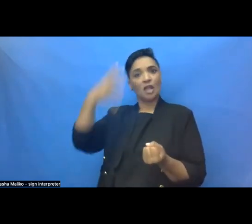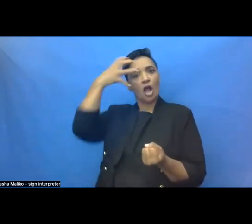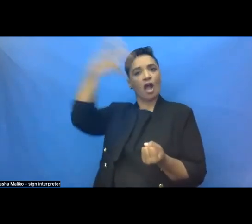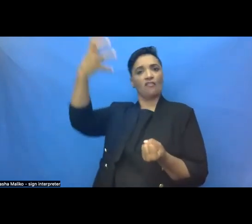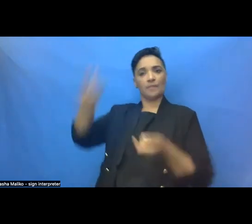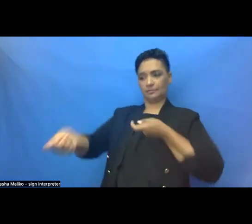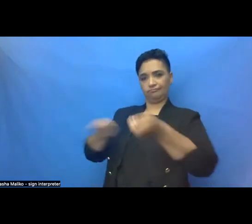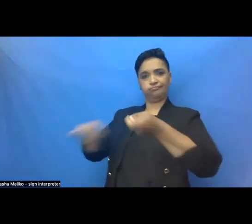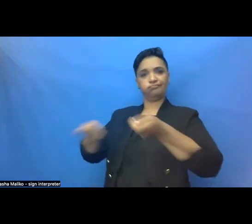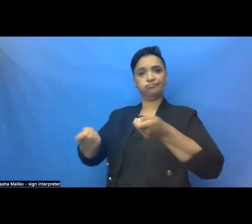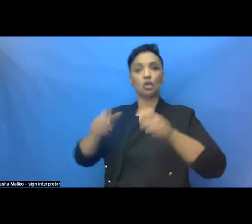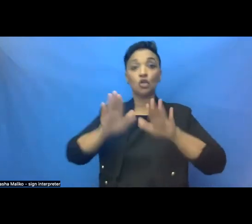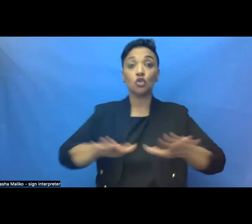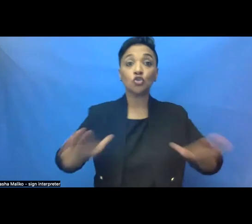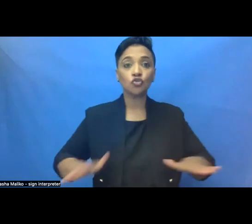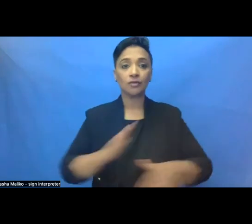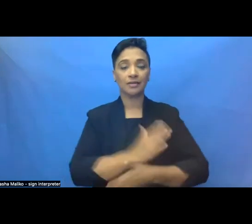region for children with most